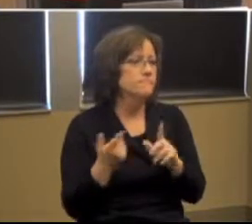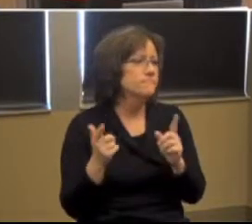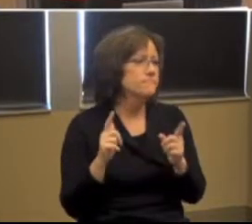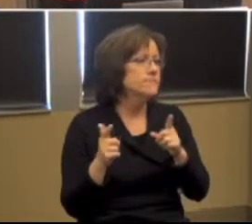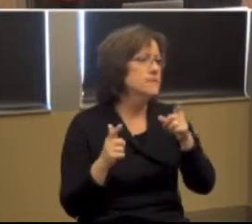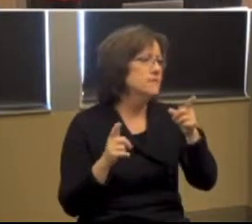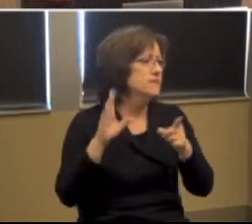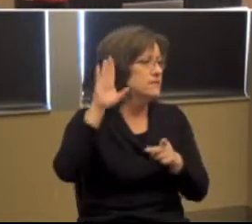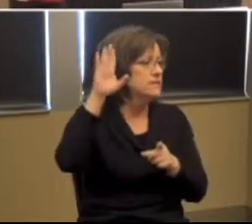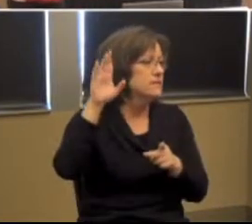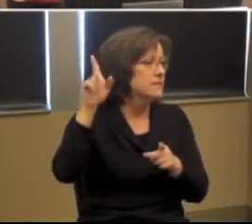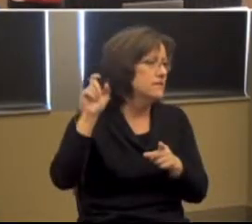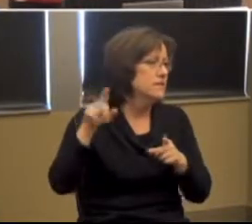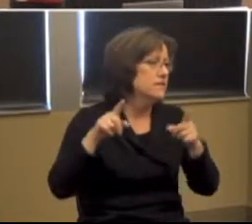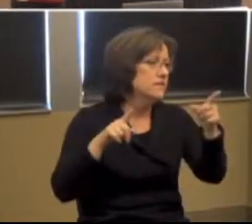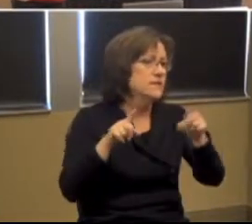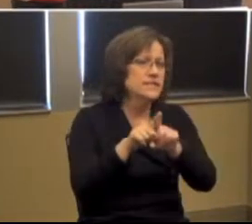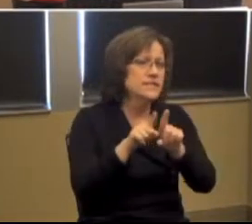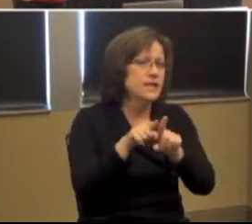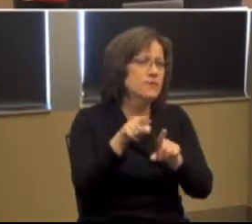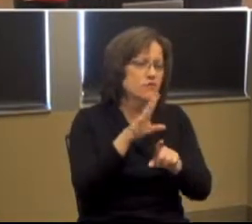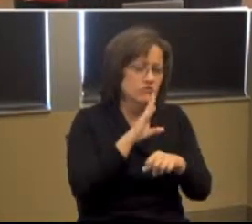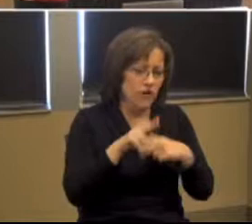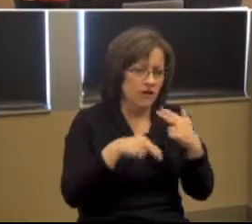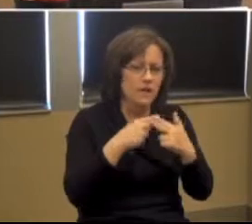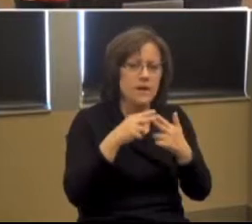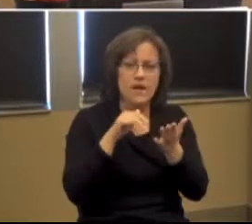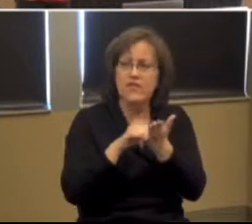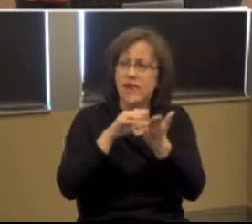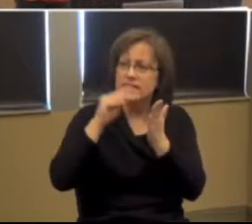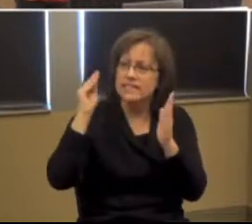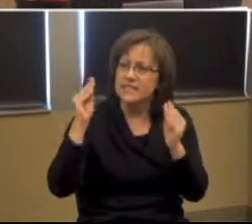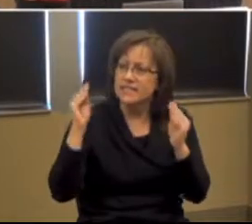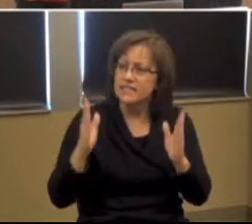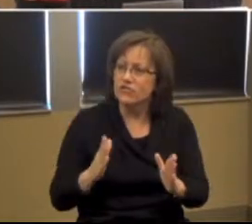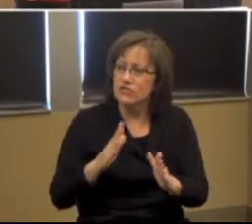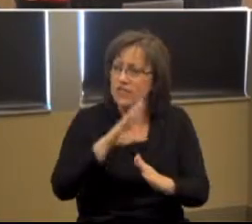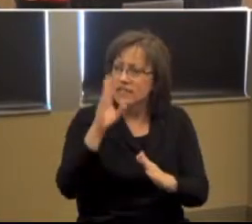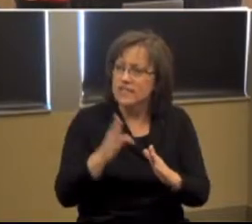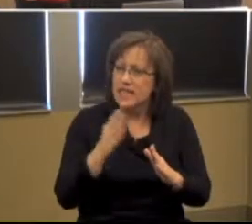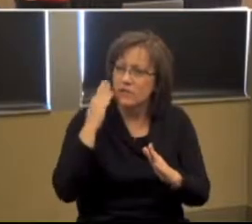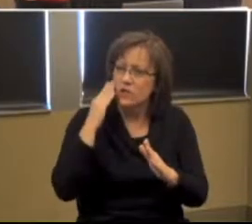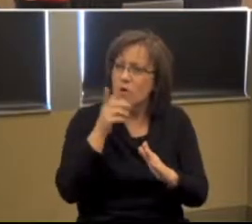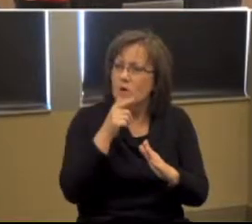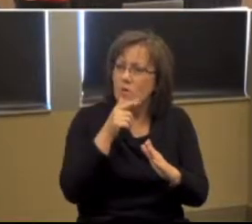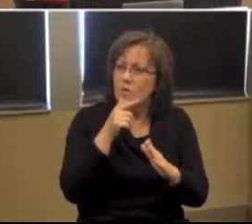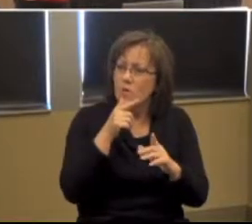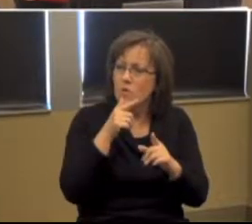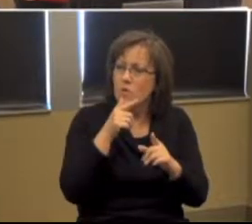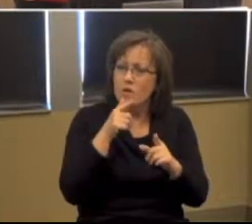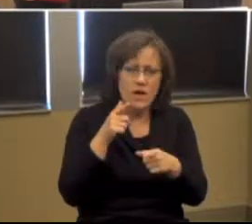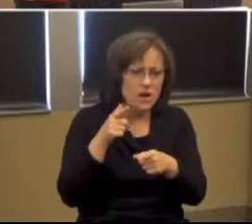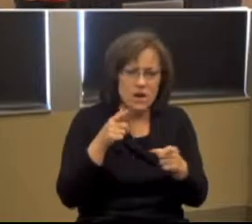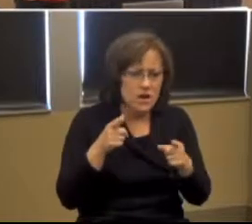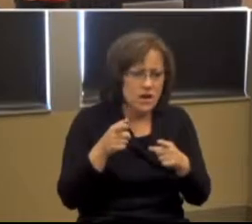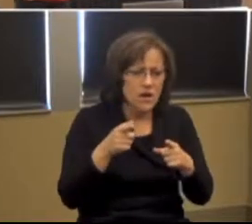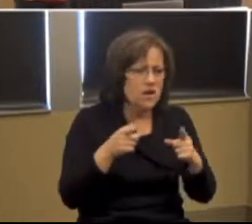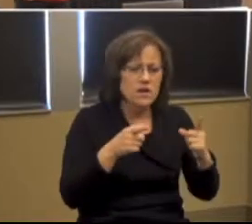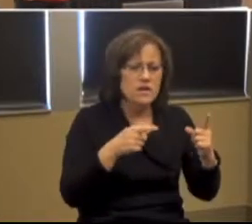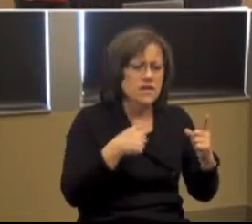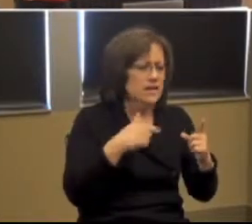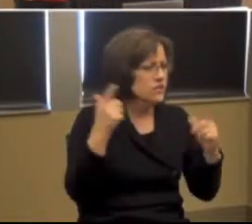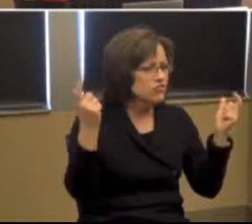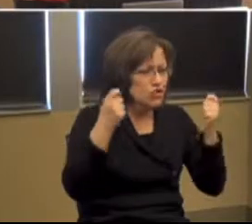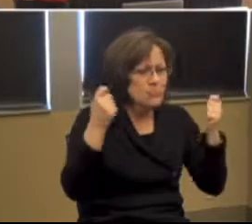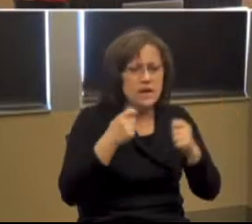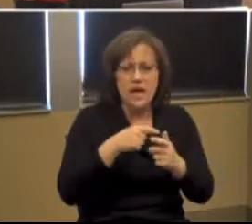Yes? The same thing, like you were talking about that teacher never knowing who has OTPT gym. My kids have 3